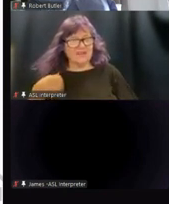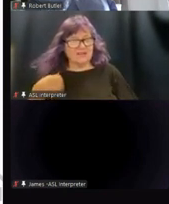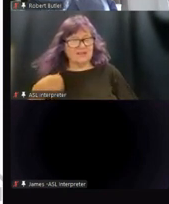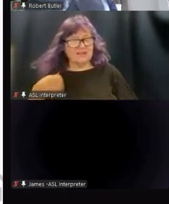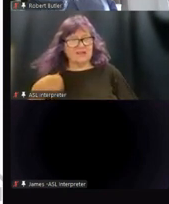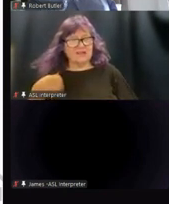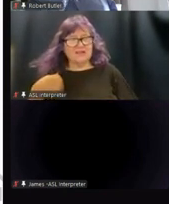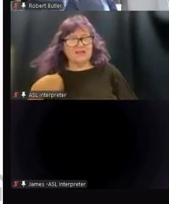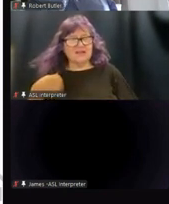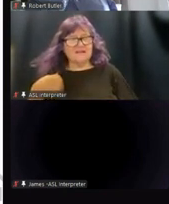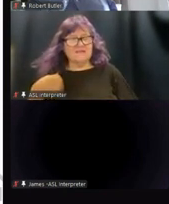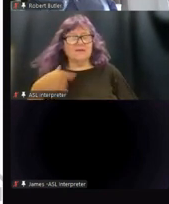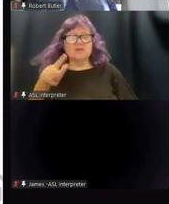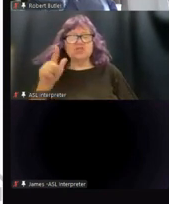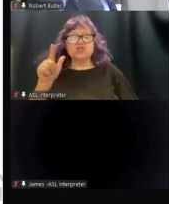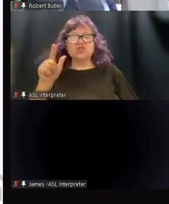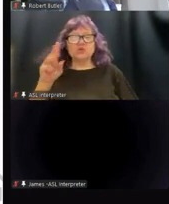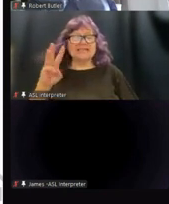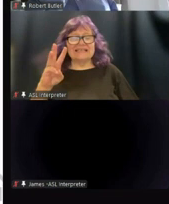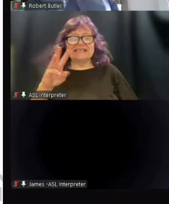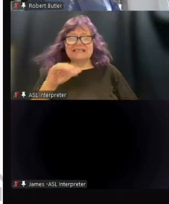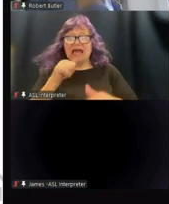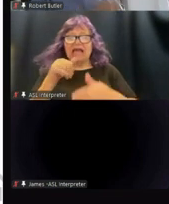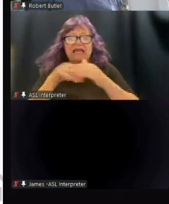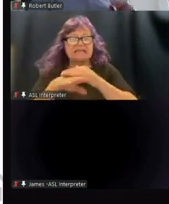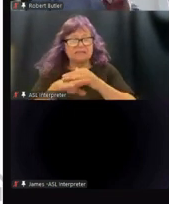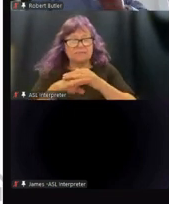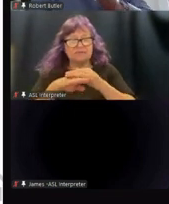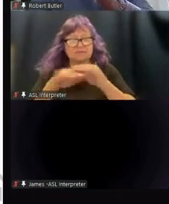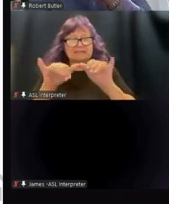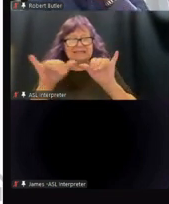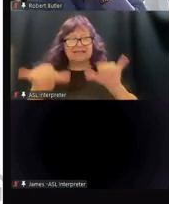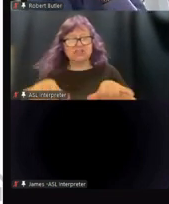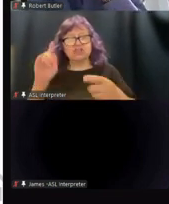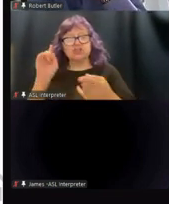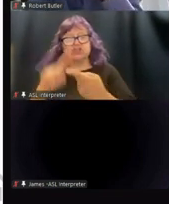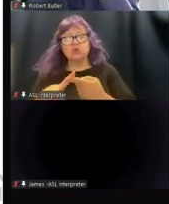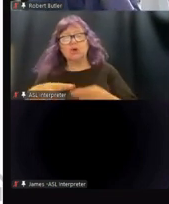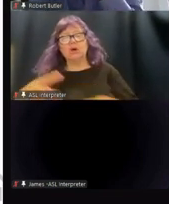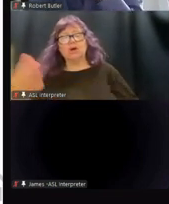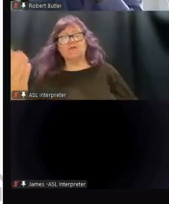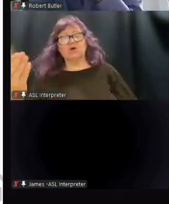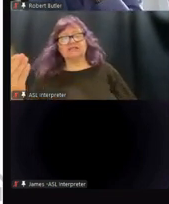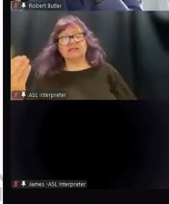have gone from 26 inaccessible stations down to 14.